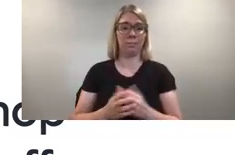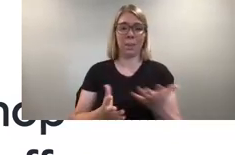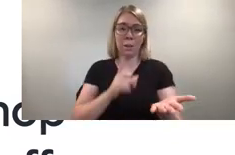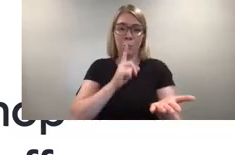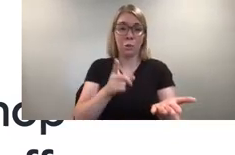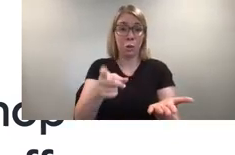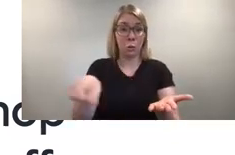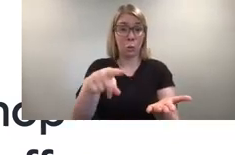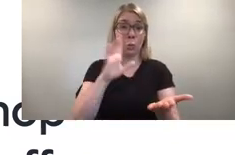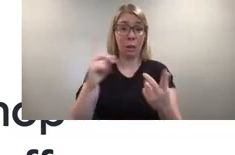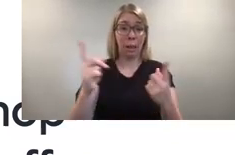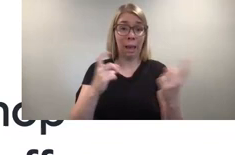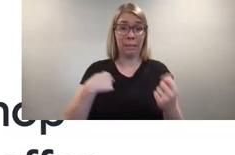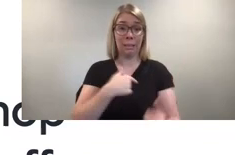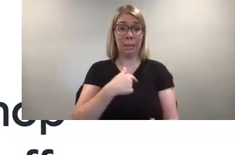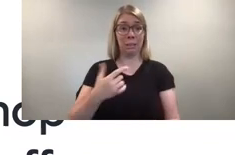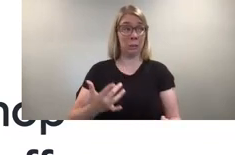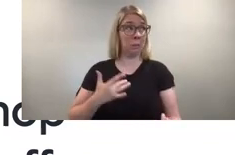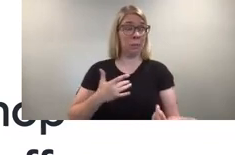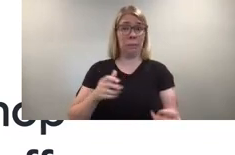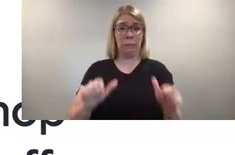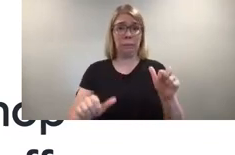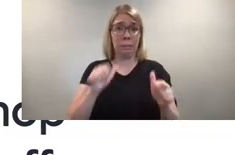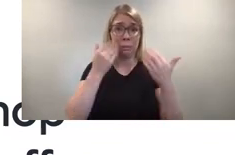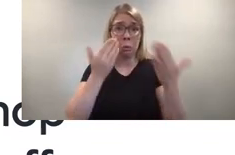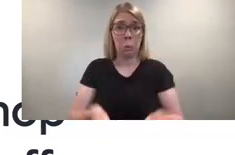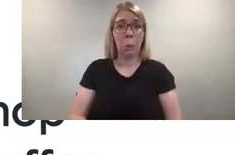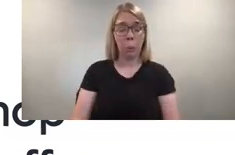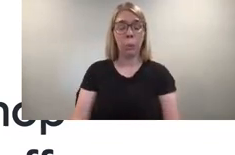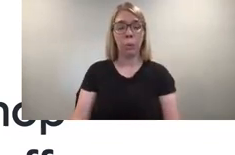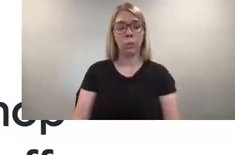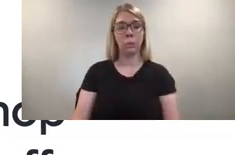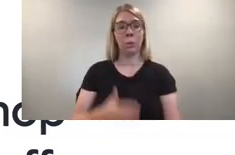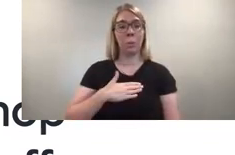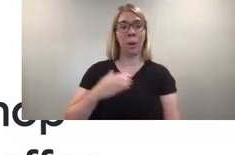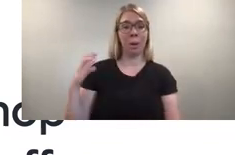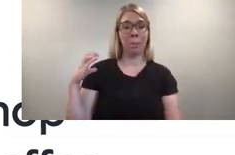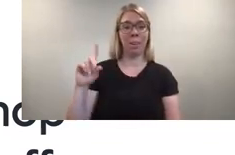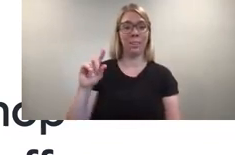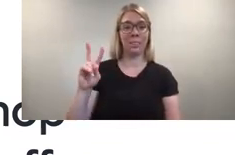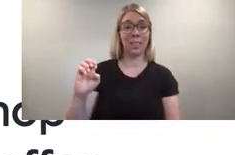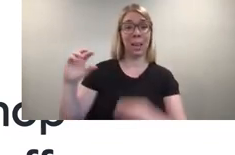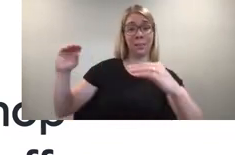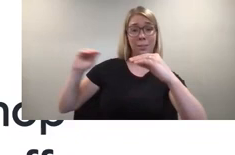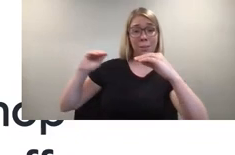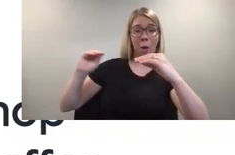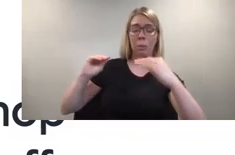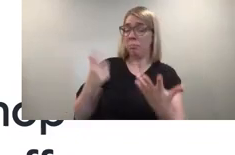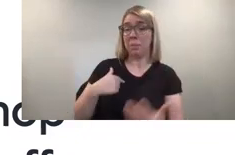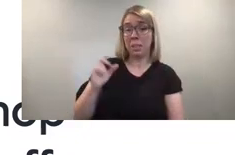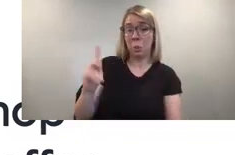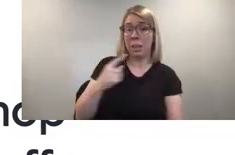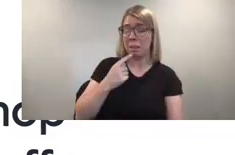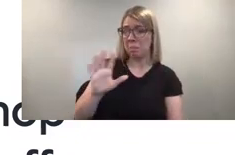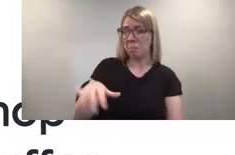us questions about OpenPed that we're like, we're not sure about. So what my boss, Dave, taught me is that it's okay to say, I'm not